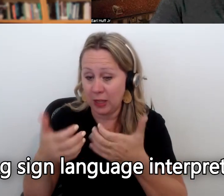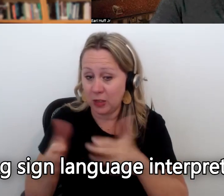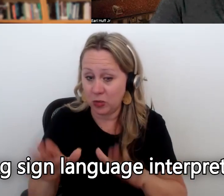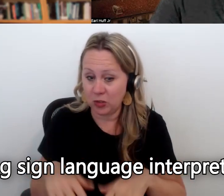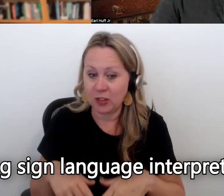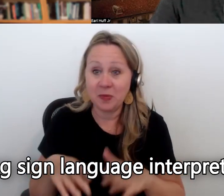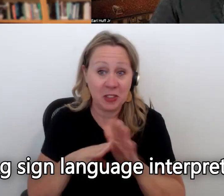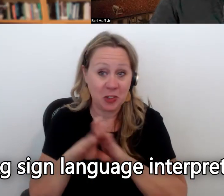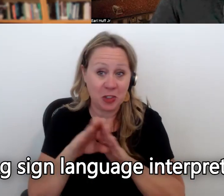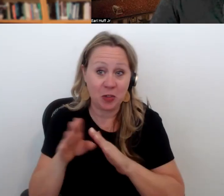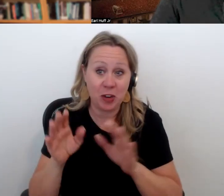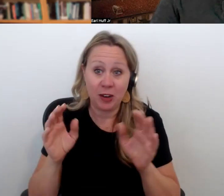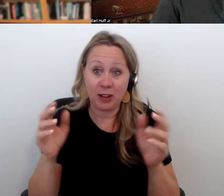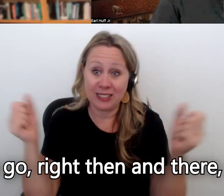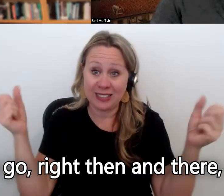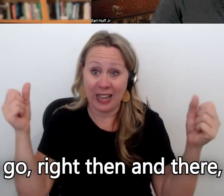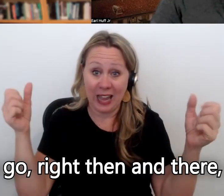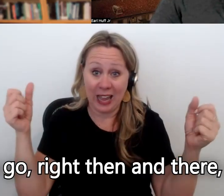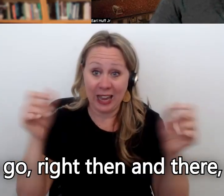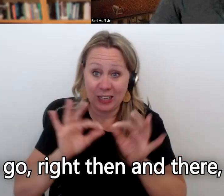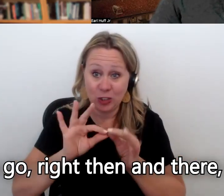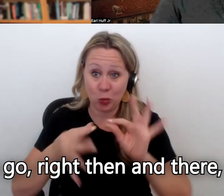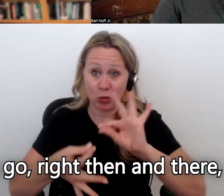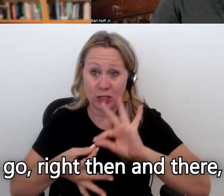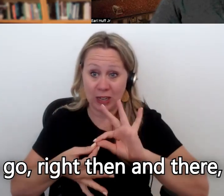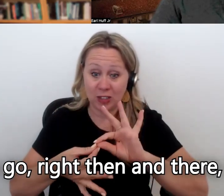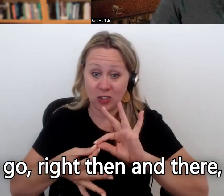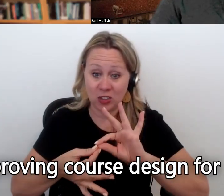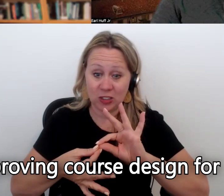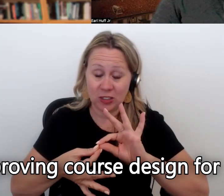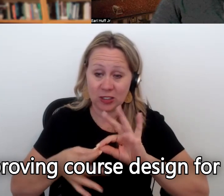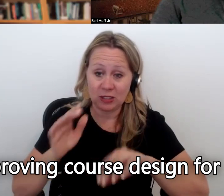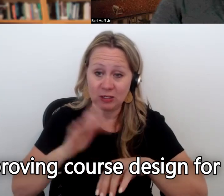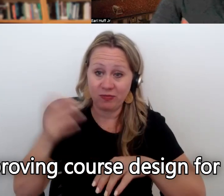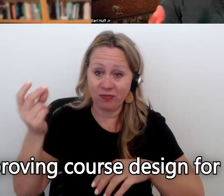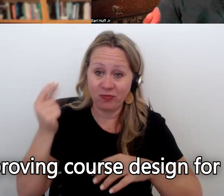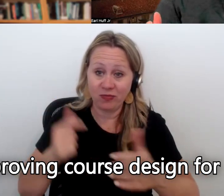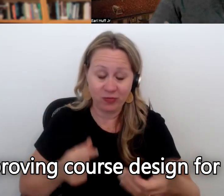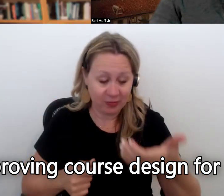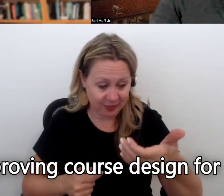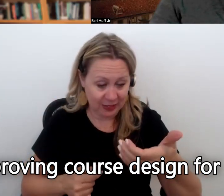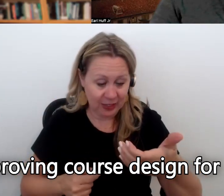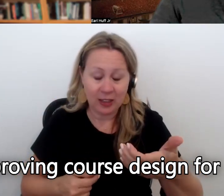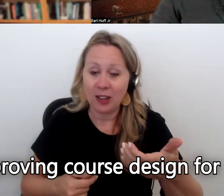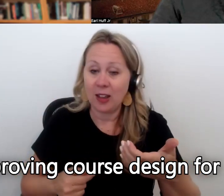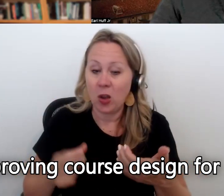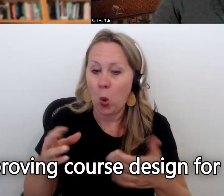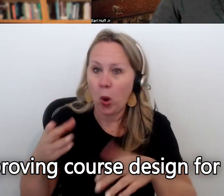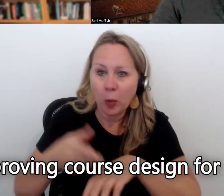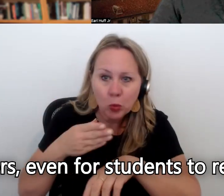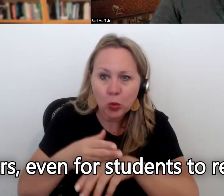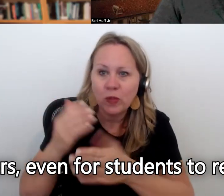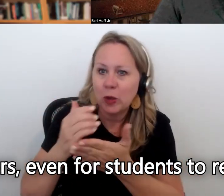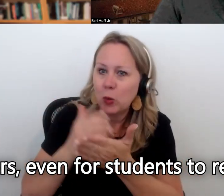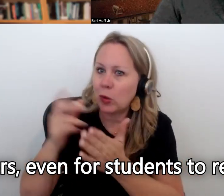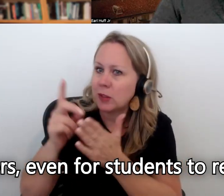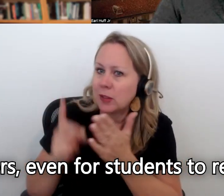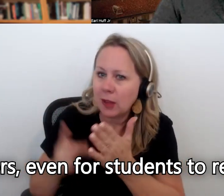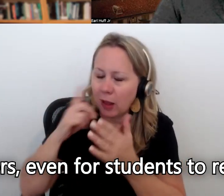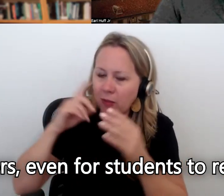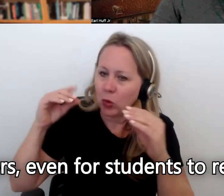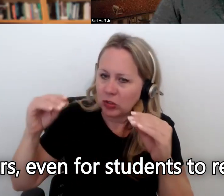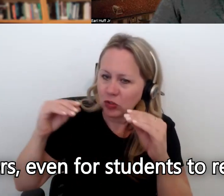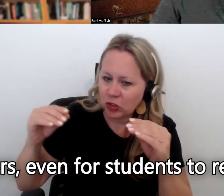language interpretation on the go right then and there, or improving course design for